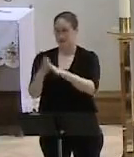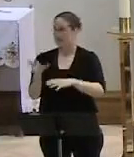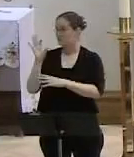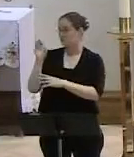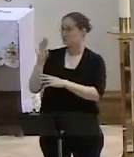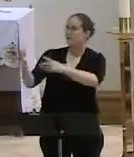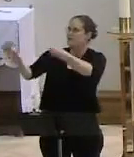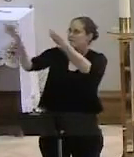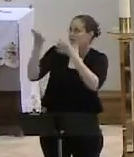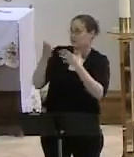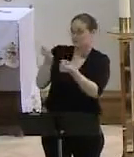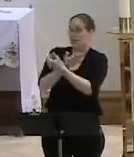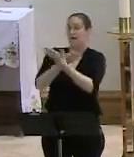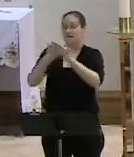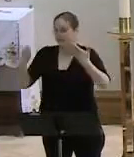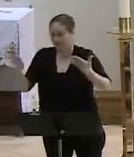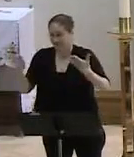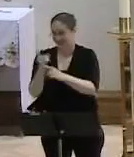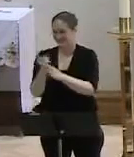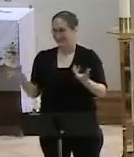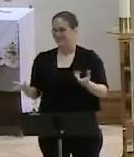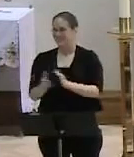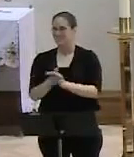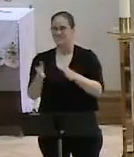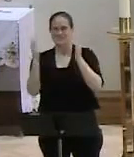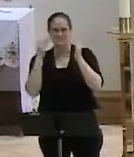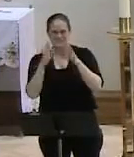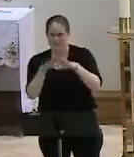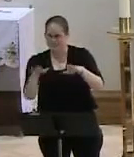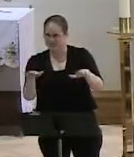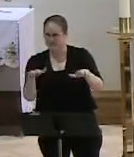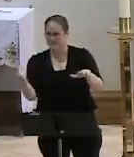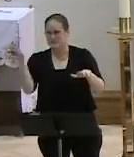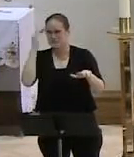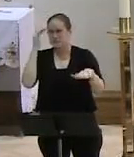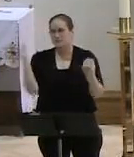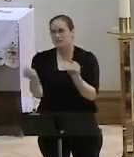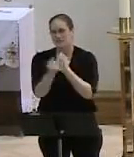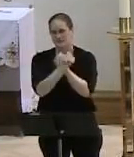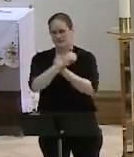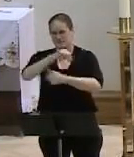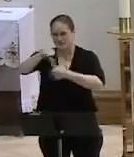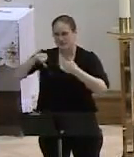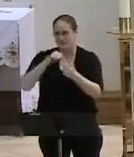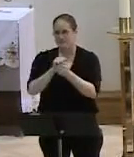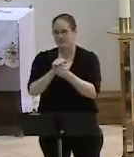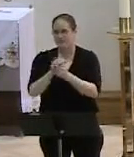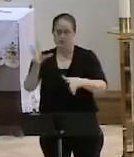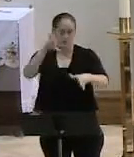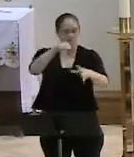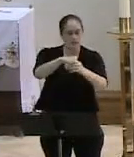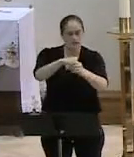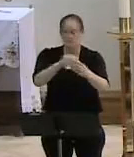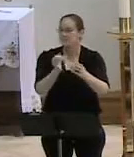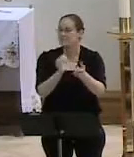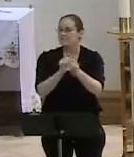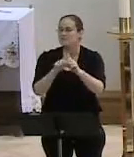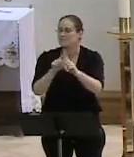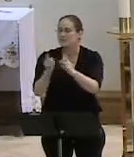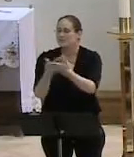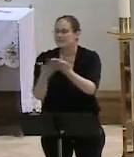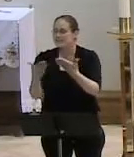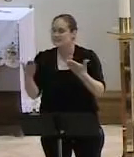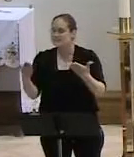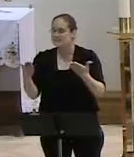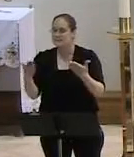Thank you, parents. They really show forth a lot of things. You're involved in many things.